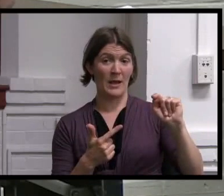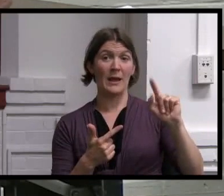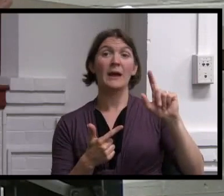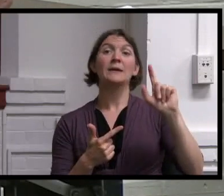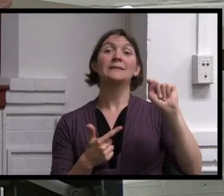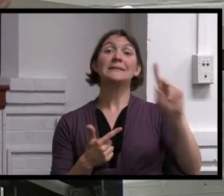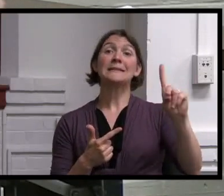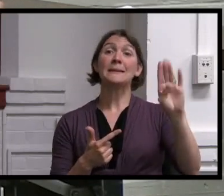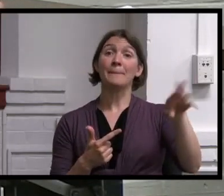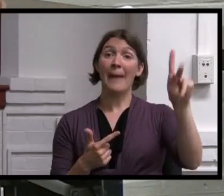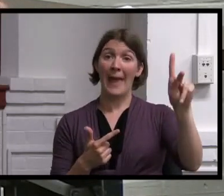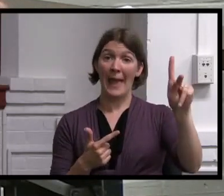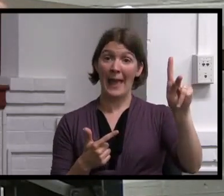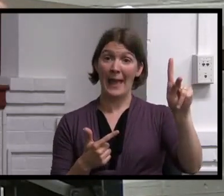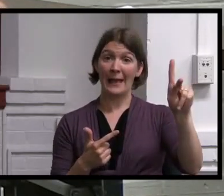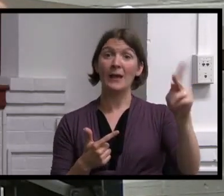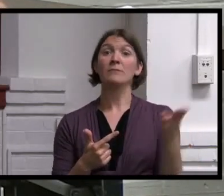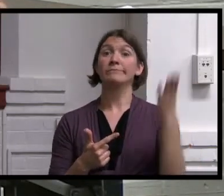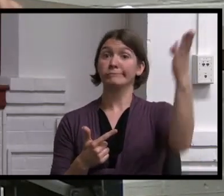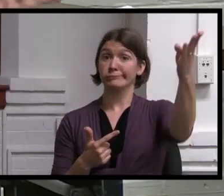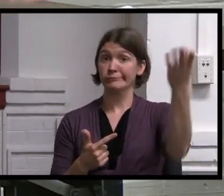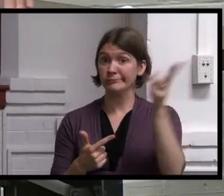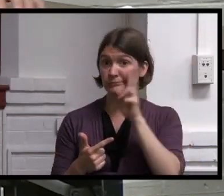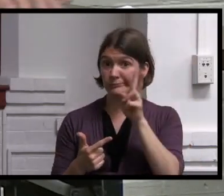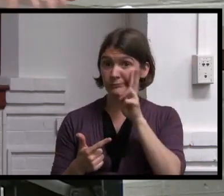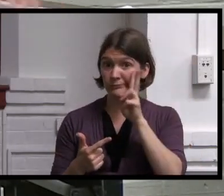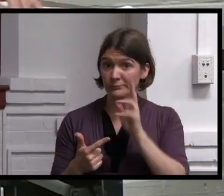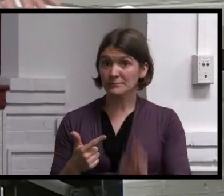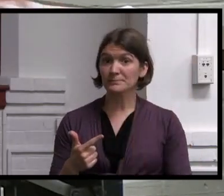TD Bank that has been submitted.